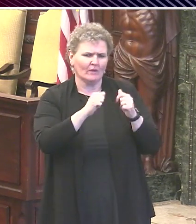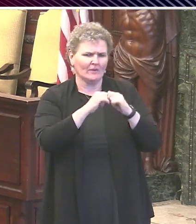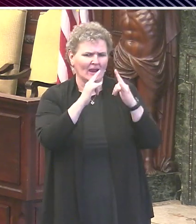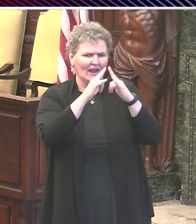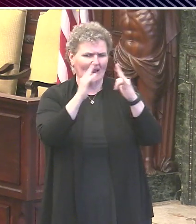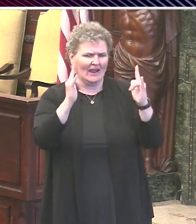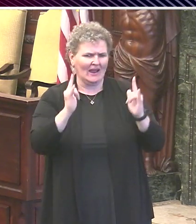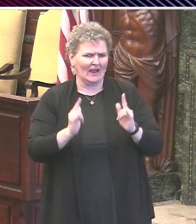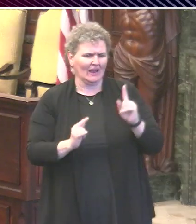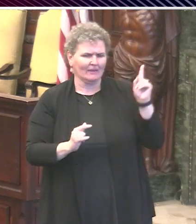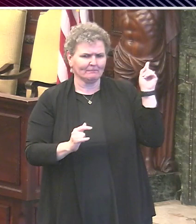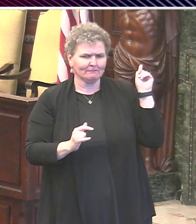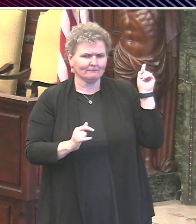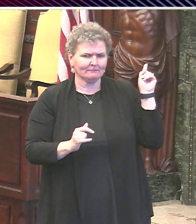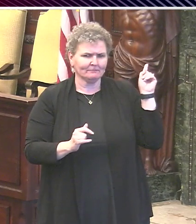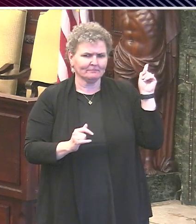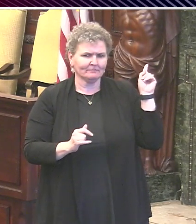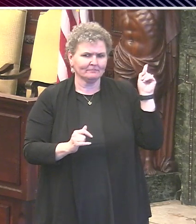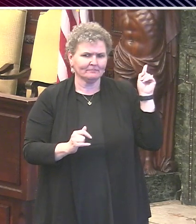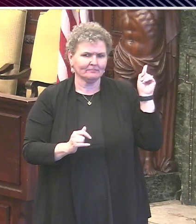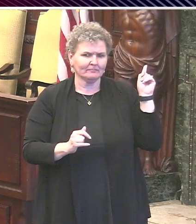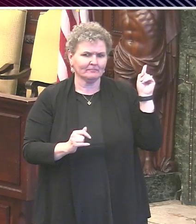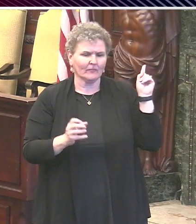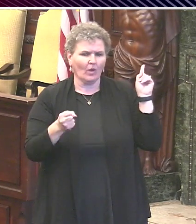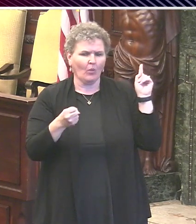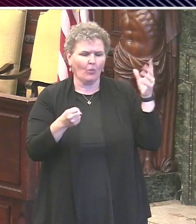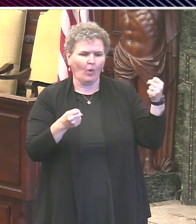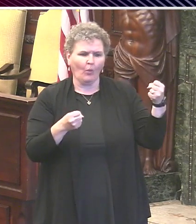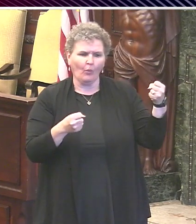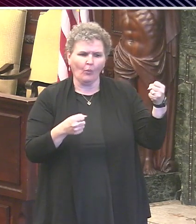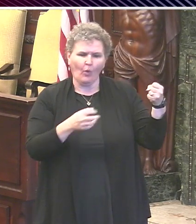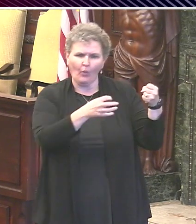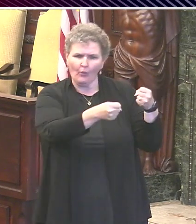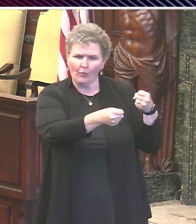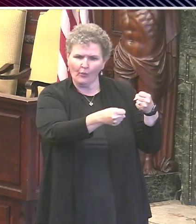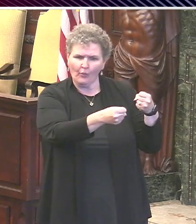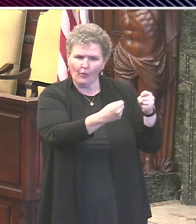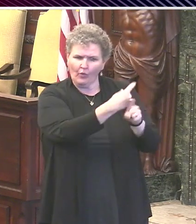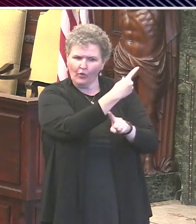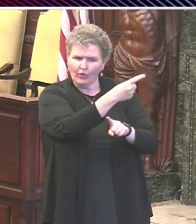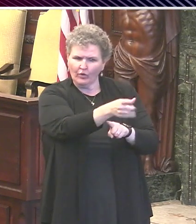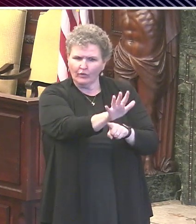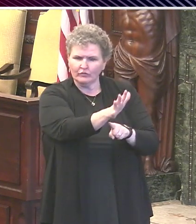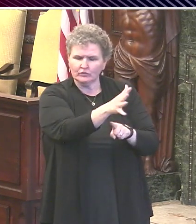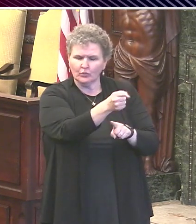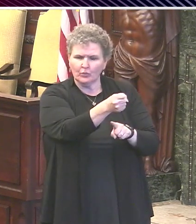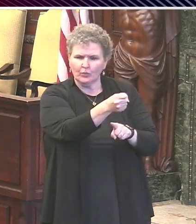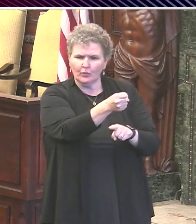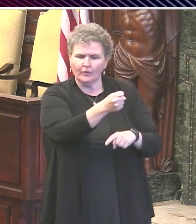later, Kelly? Yeah, Mitch, we'll come back to that, but thank you.